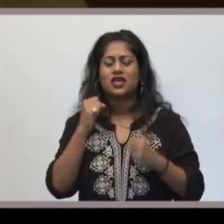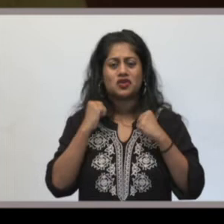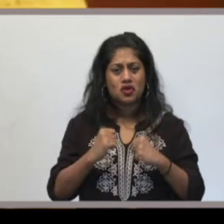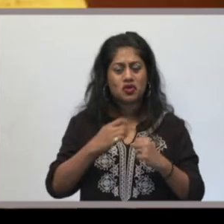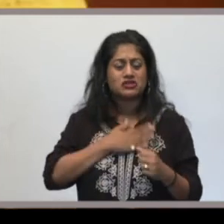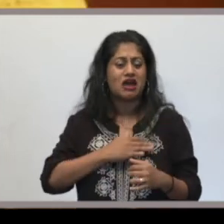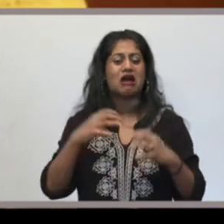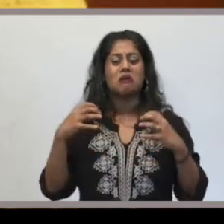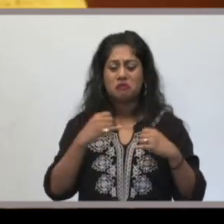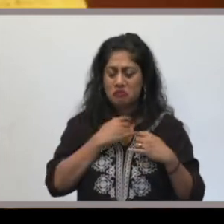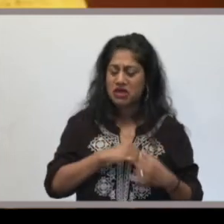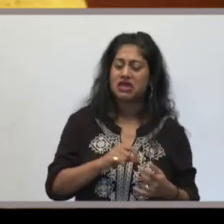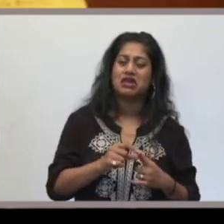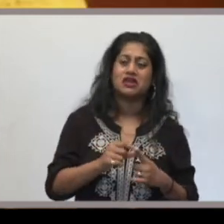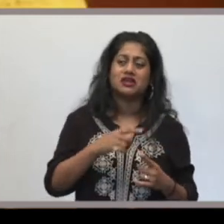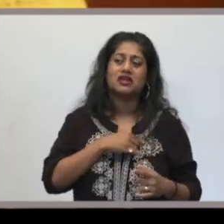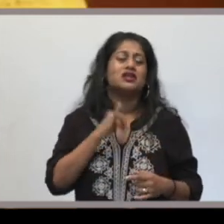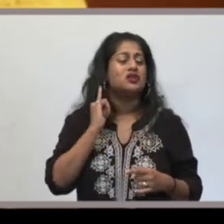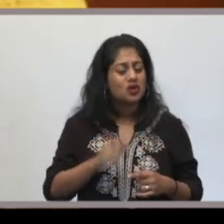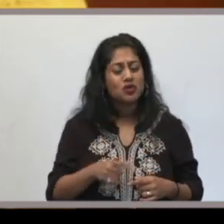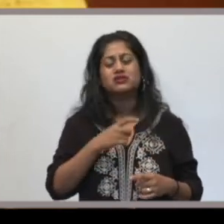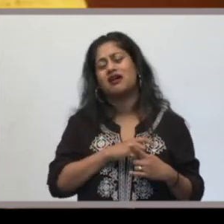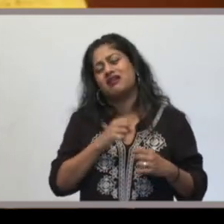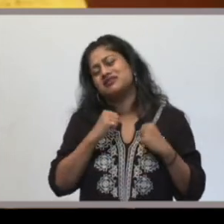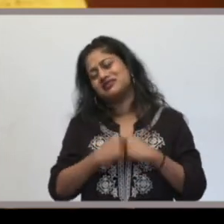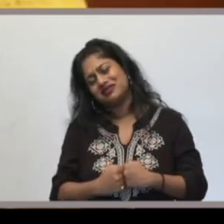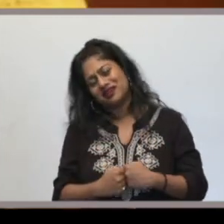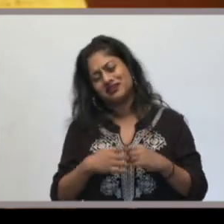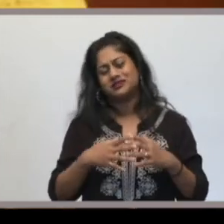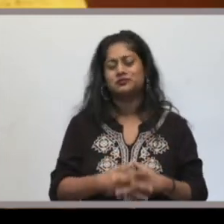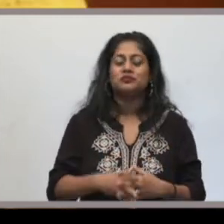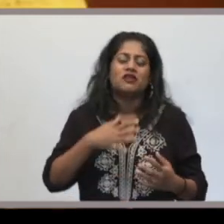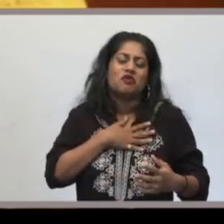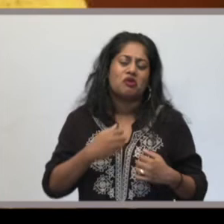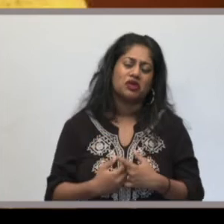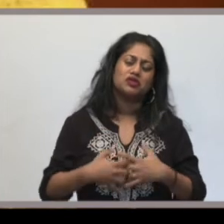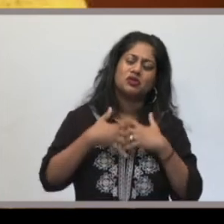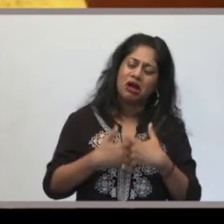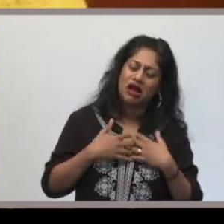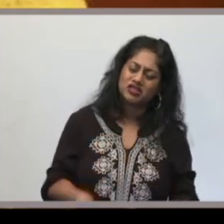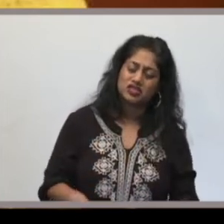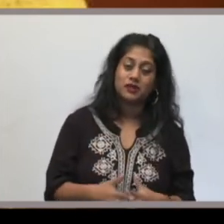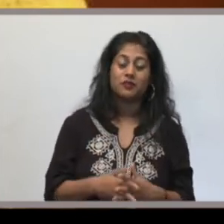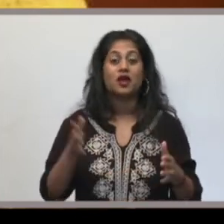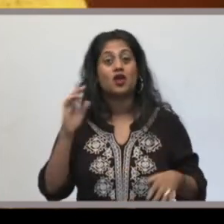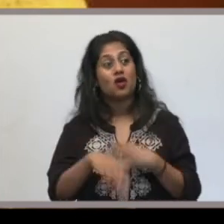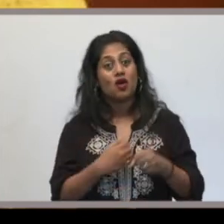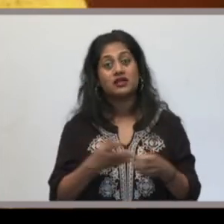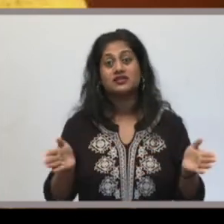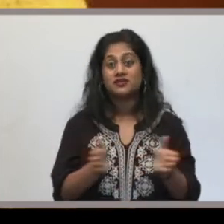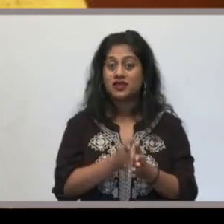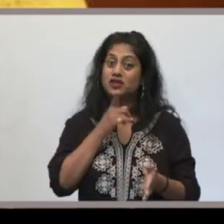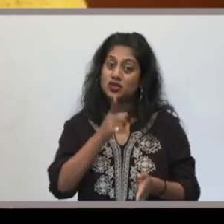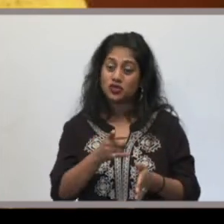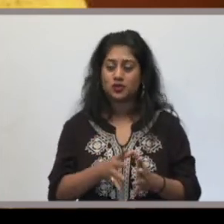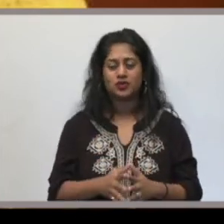God. People in pain don't need advice. They just need someone to say, yes, I understand.